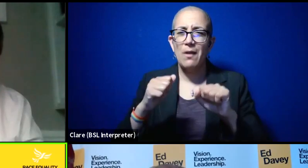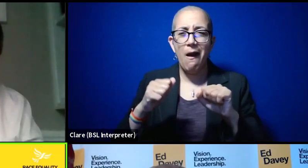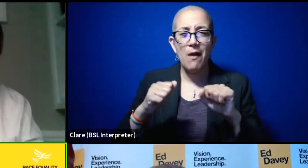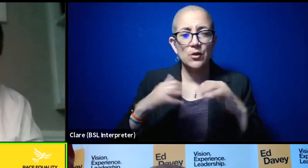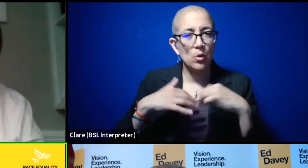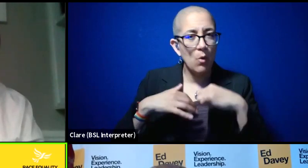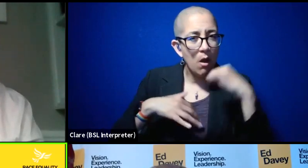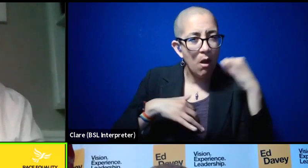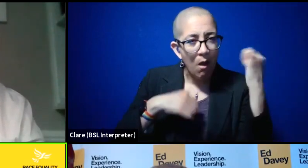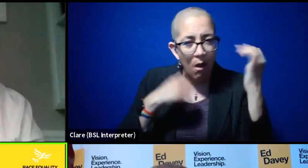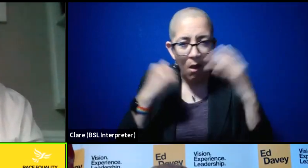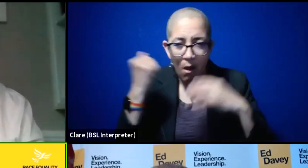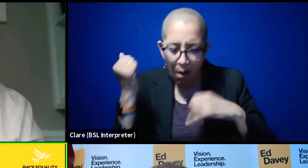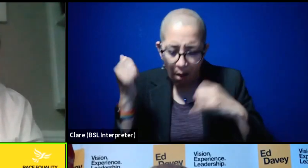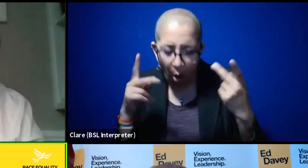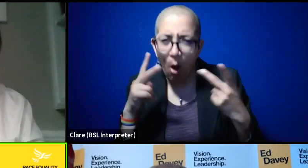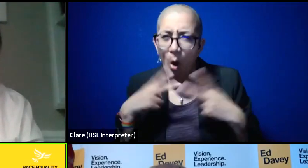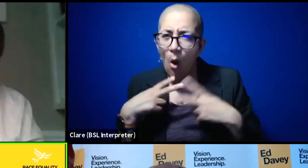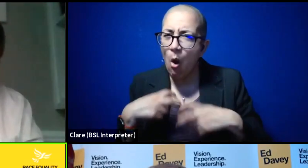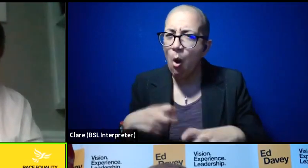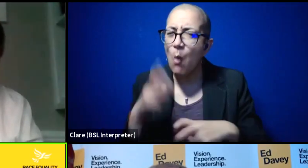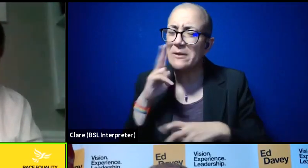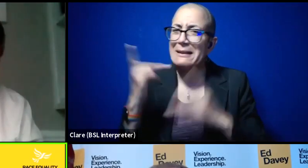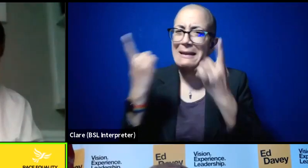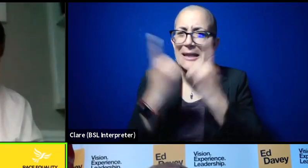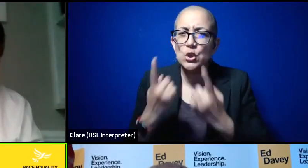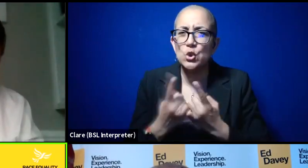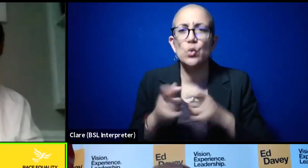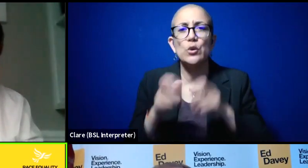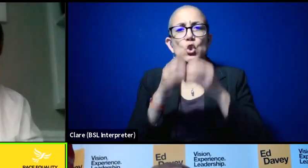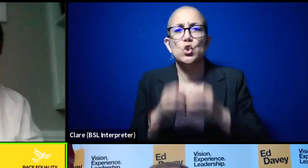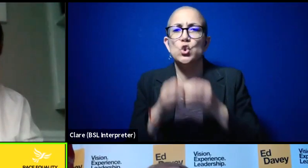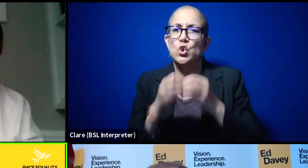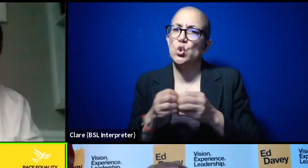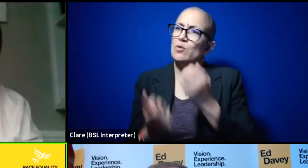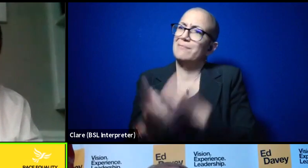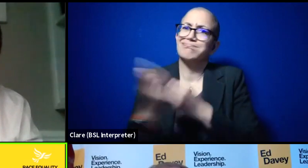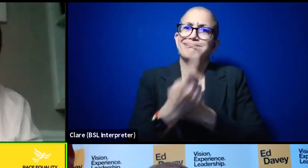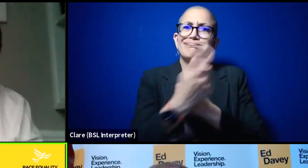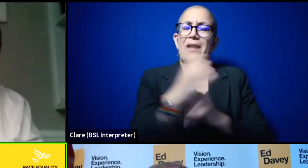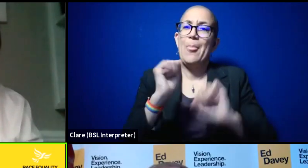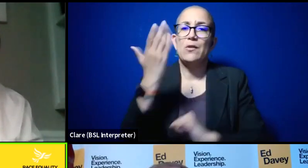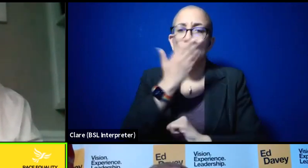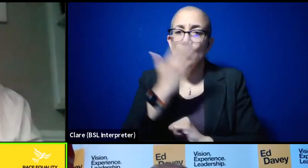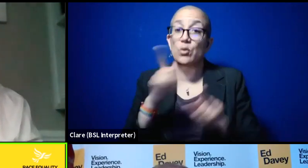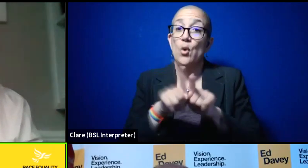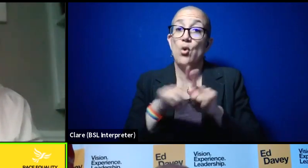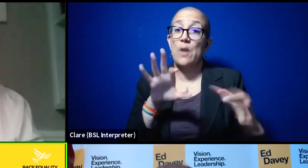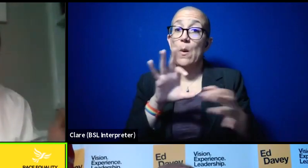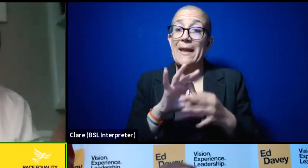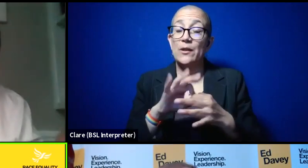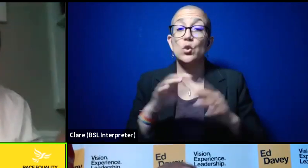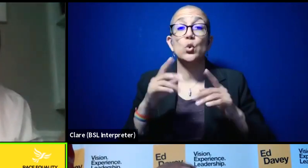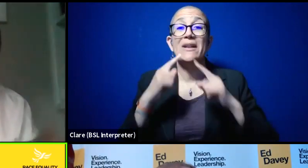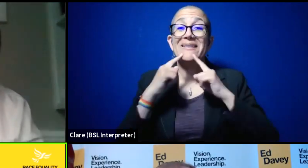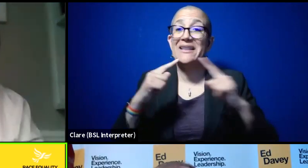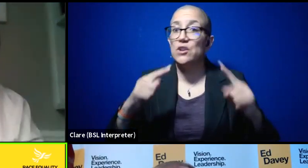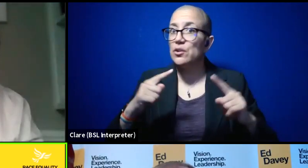the issues that students face in schools. It's also linked to the number of teachers that are not diverse, and